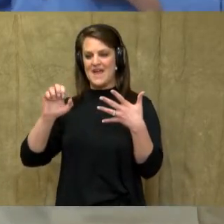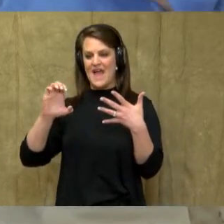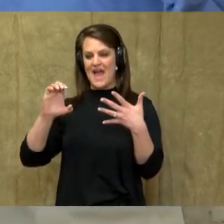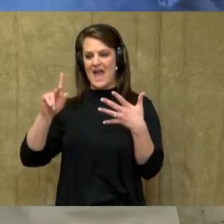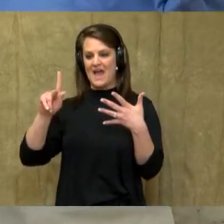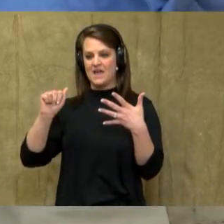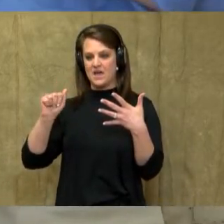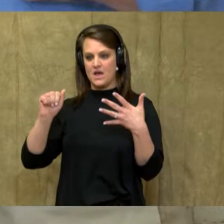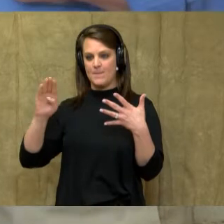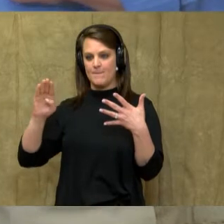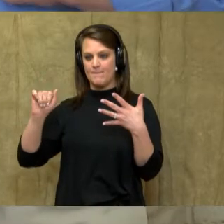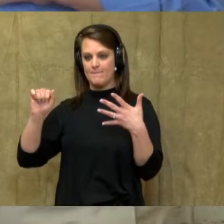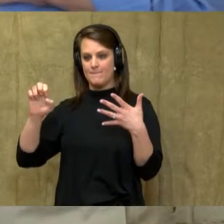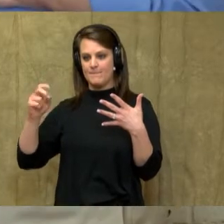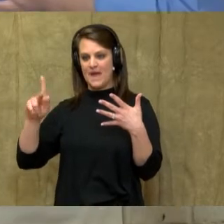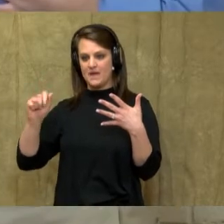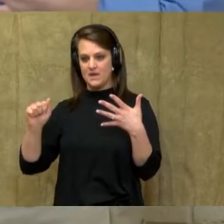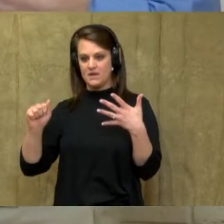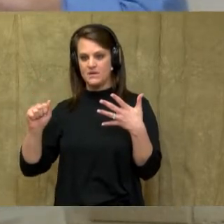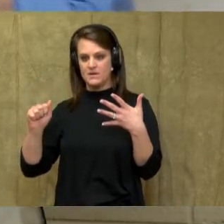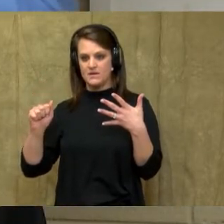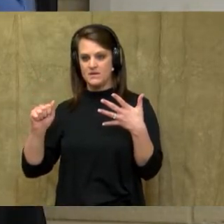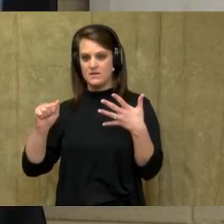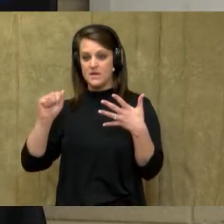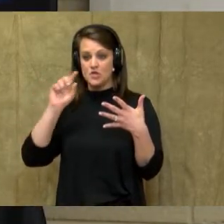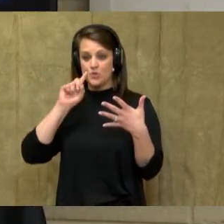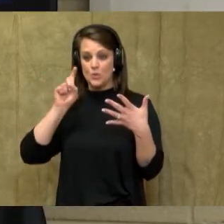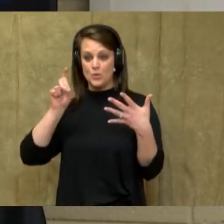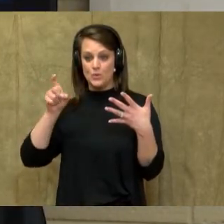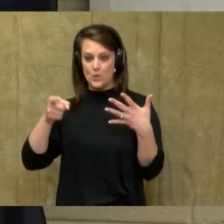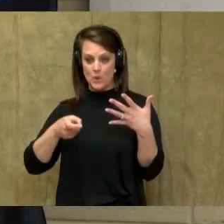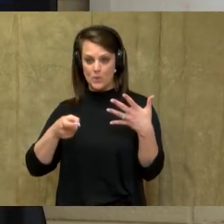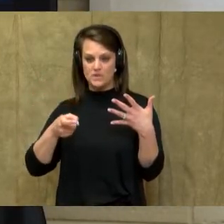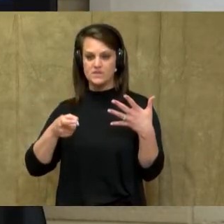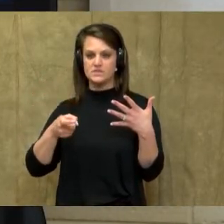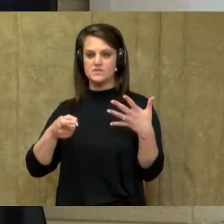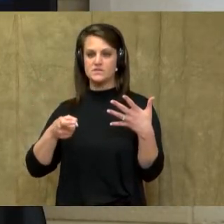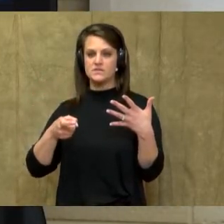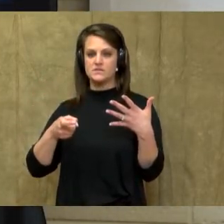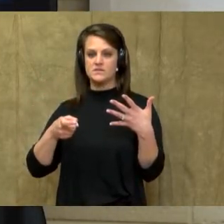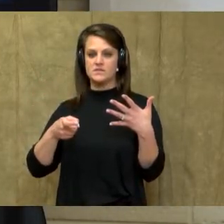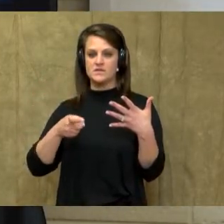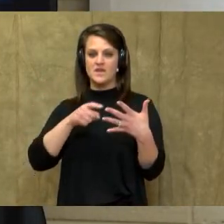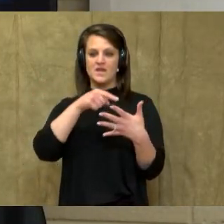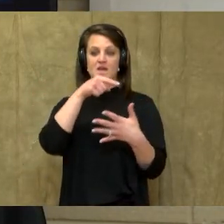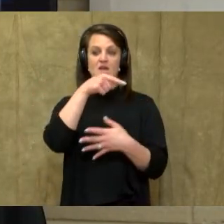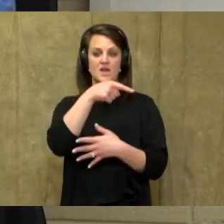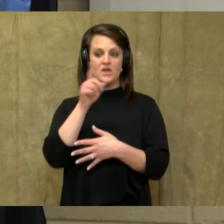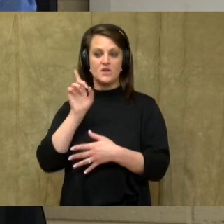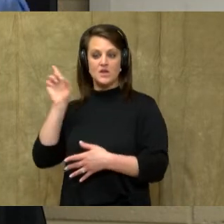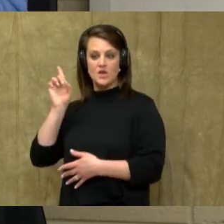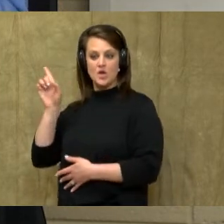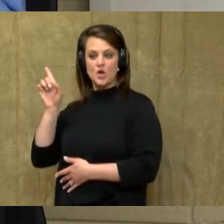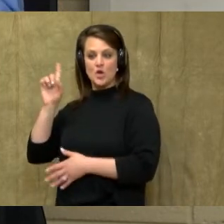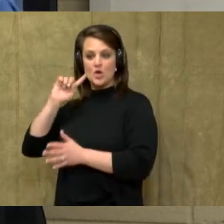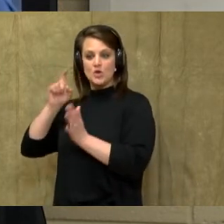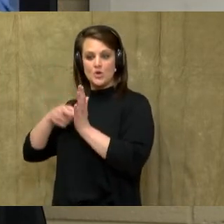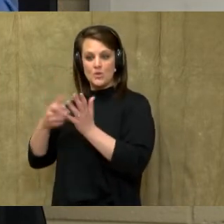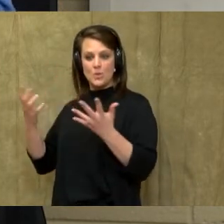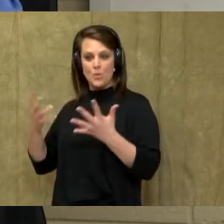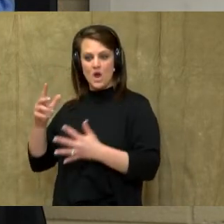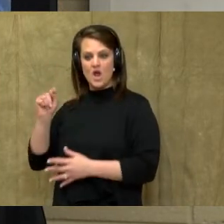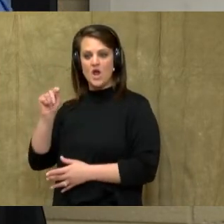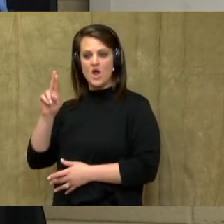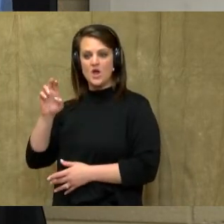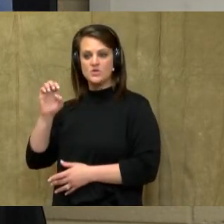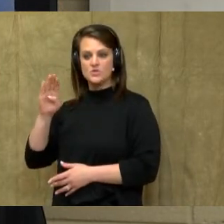Akabaka. So here it is. I want you to notice that we do have a treble clef, so our